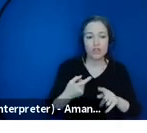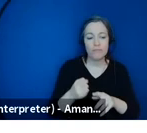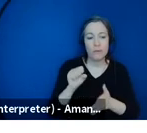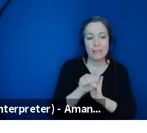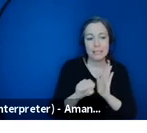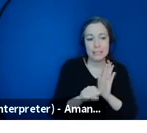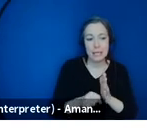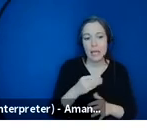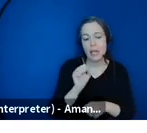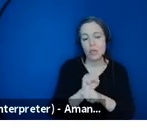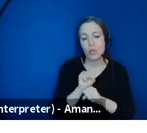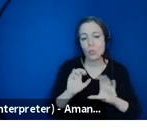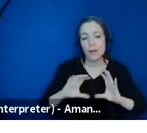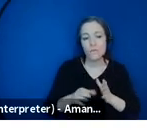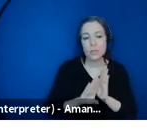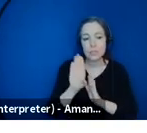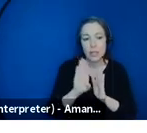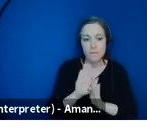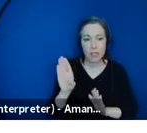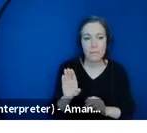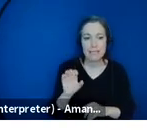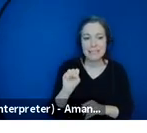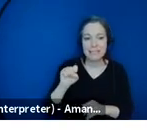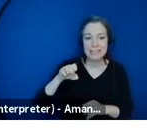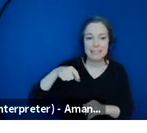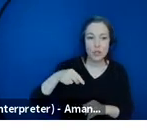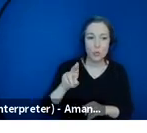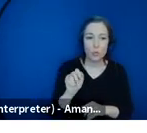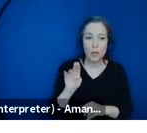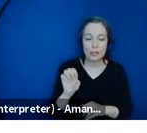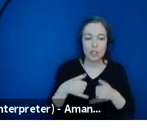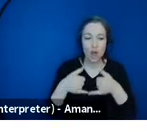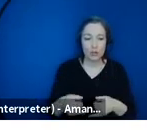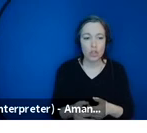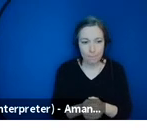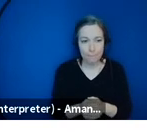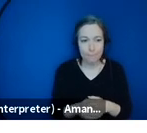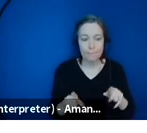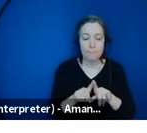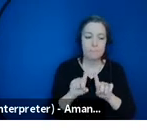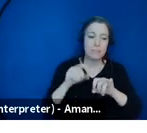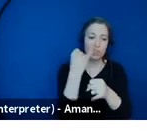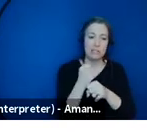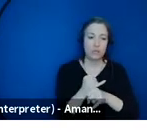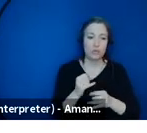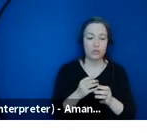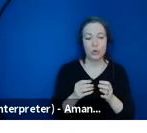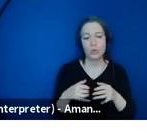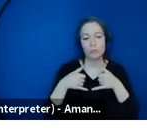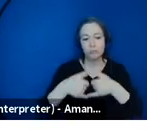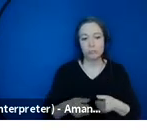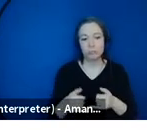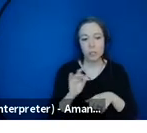the workforce development sequence scholarship, which is also another state program. And then there's also institutional scholarships from the